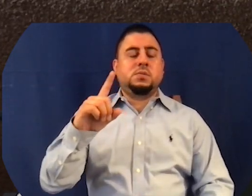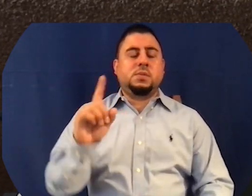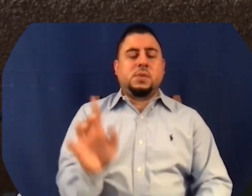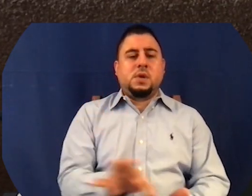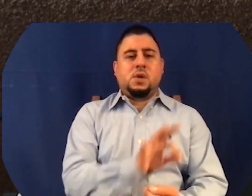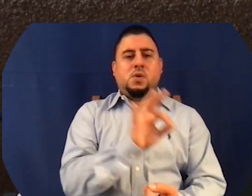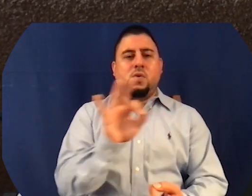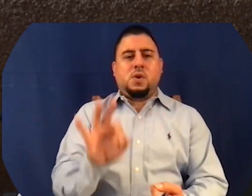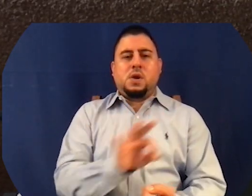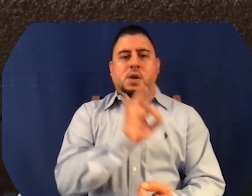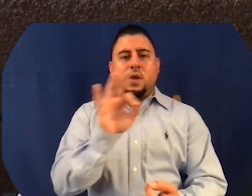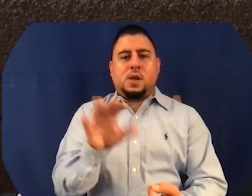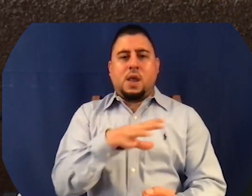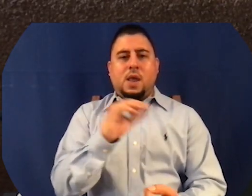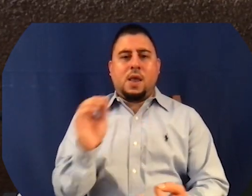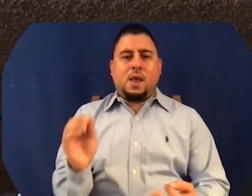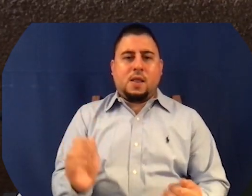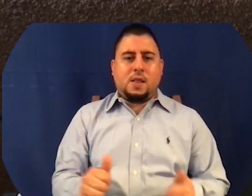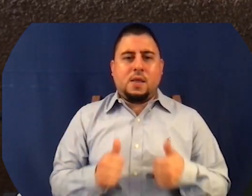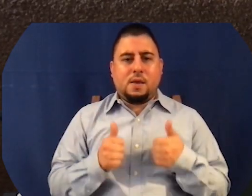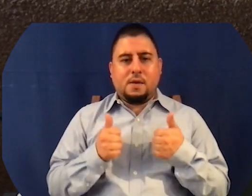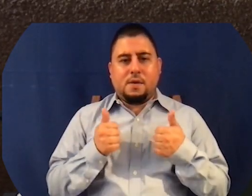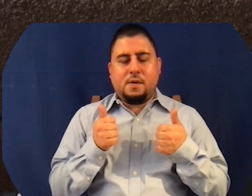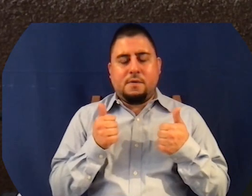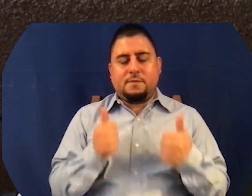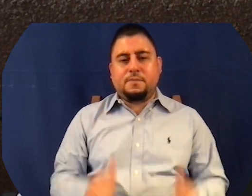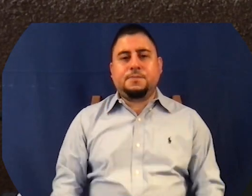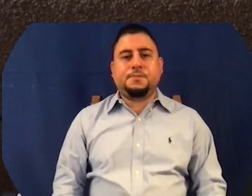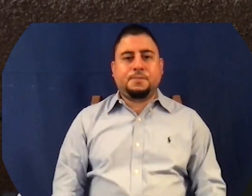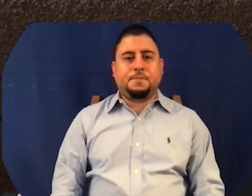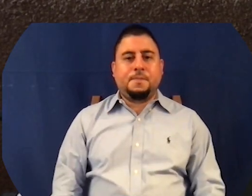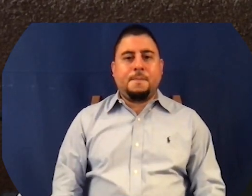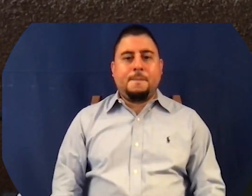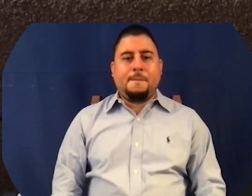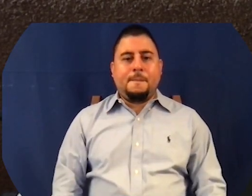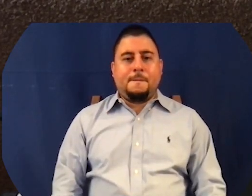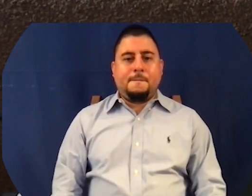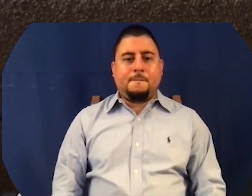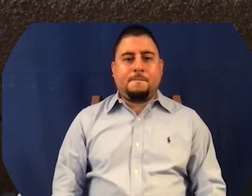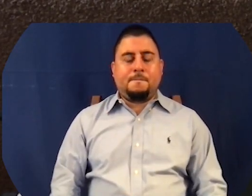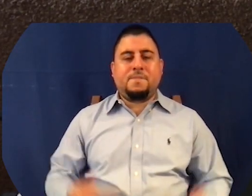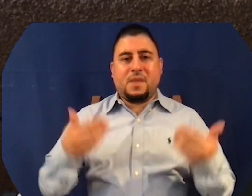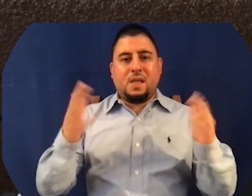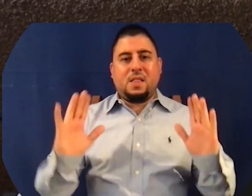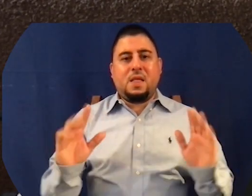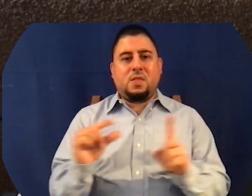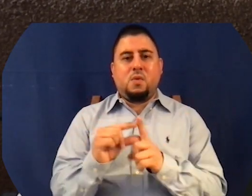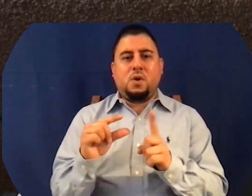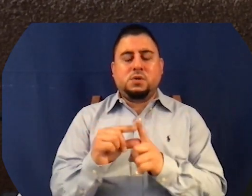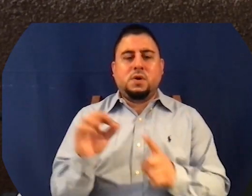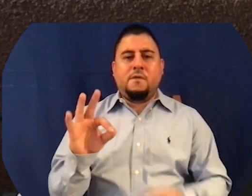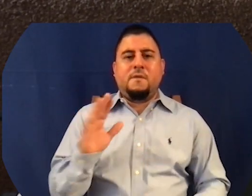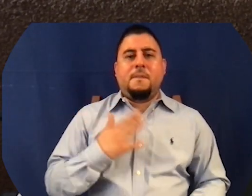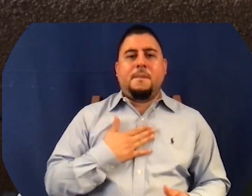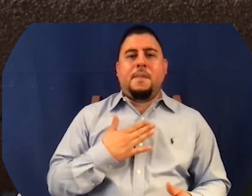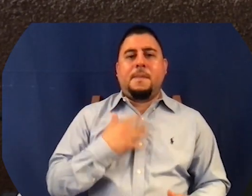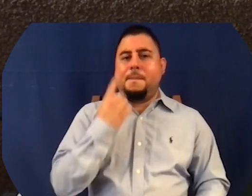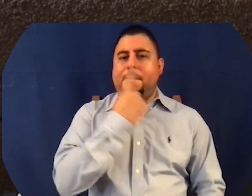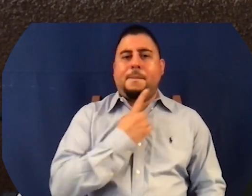are spirit and life. Let the words of